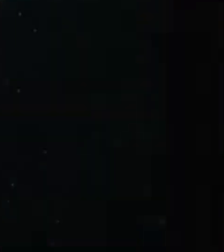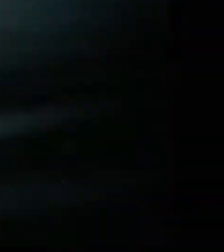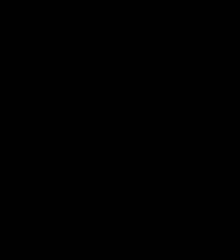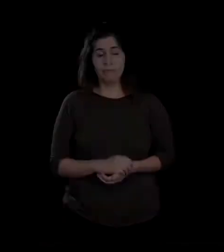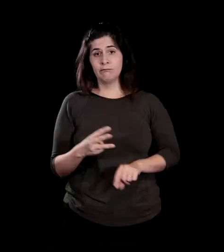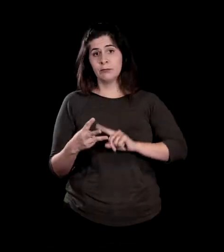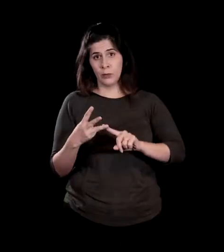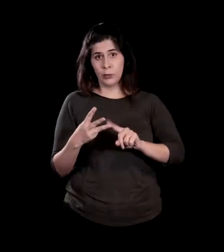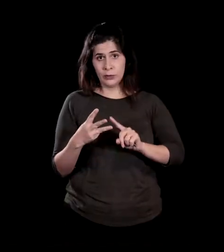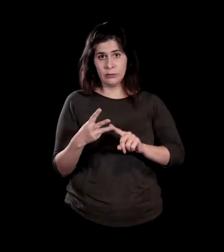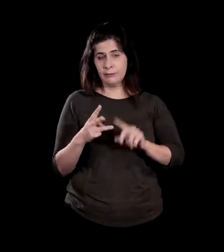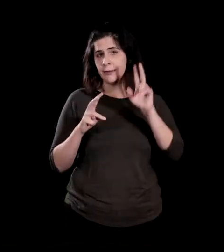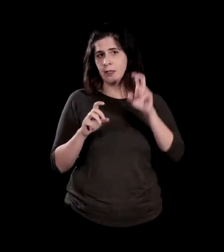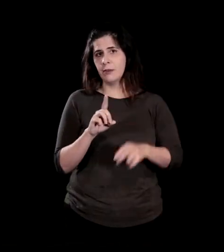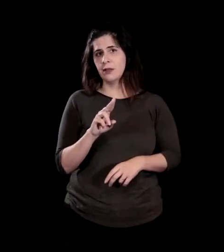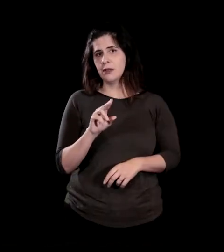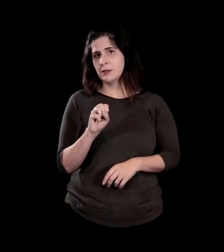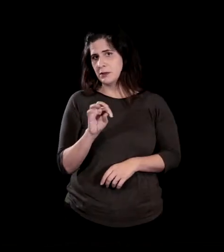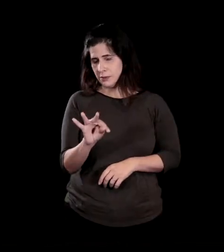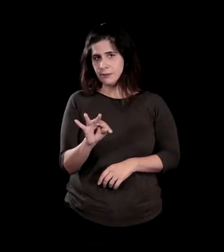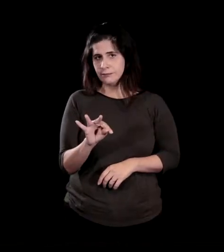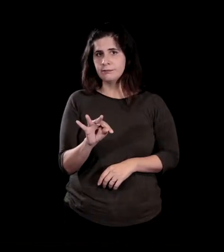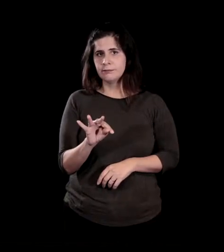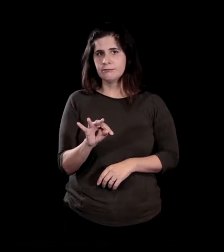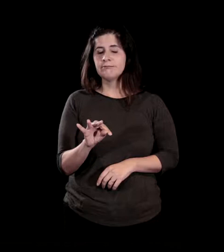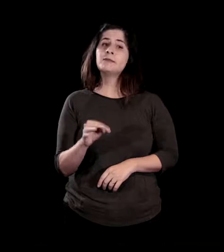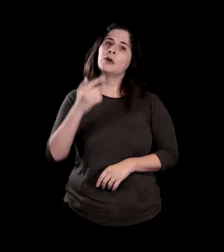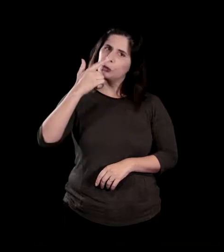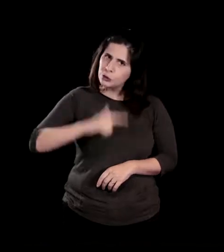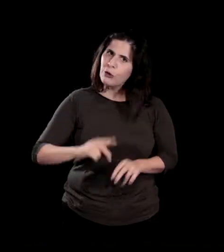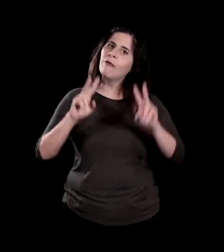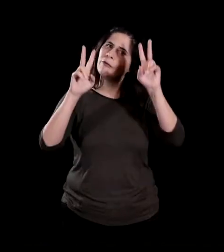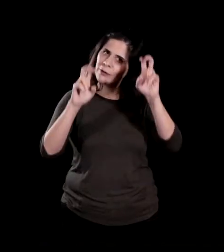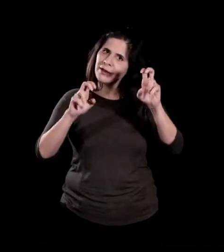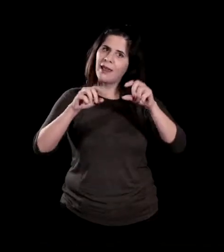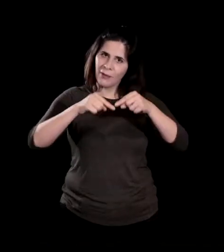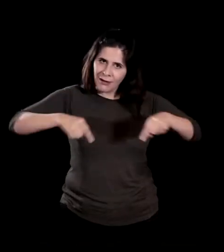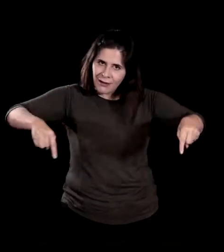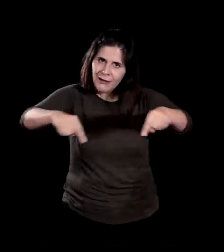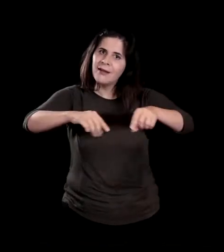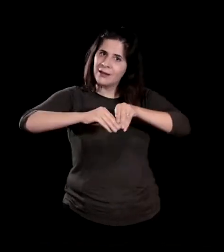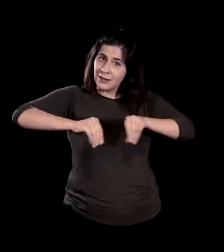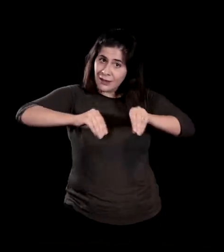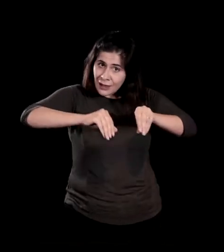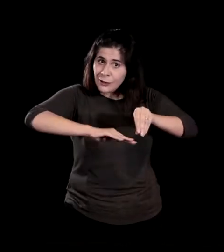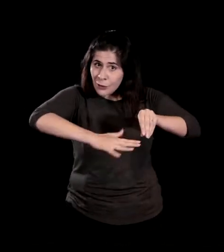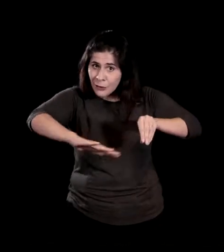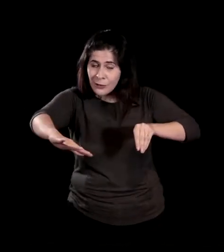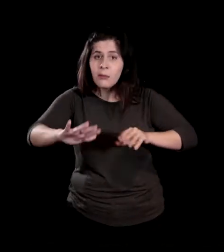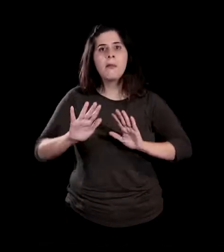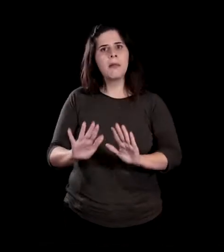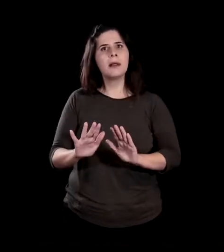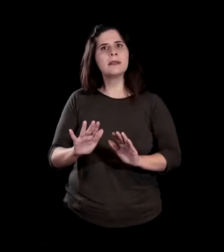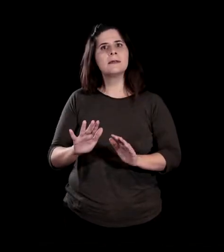the last piece is Dust, and Dust is again about the territory, but when I create